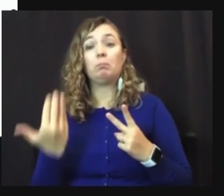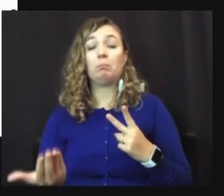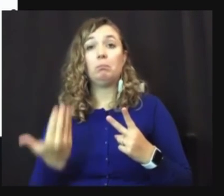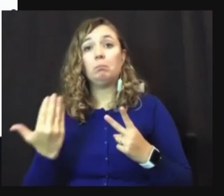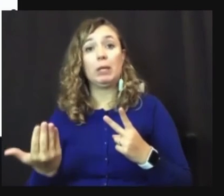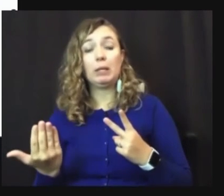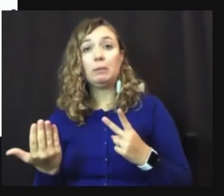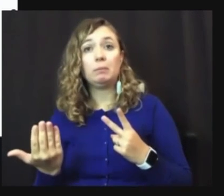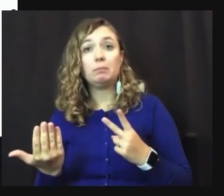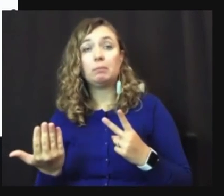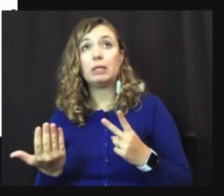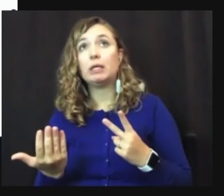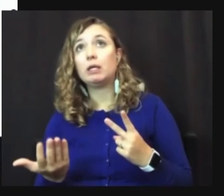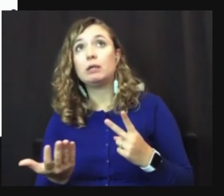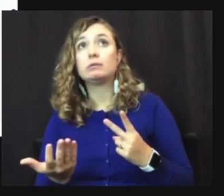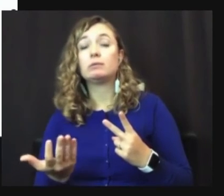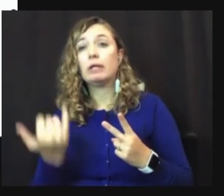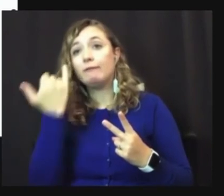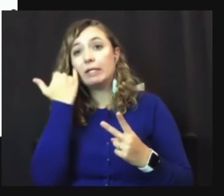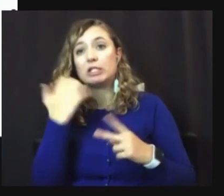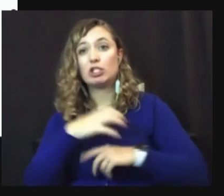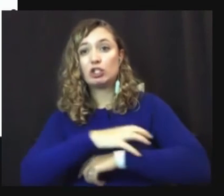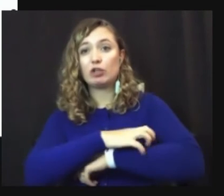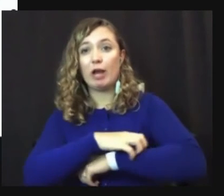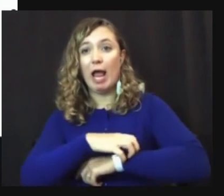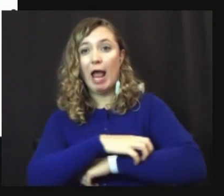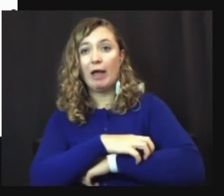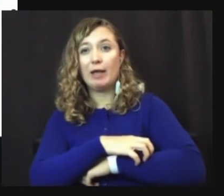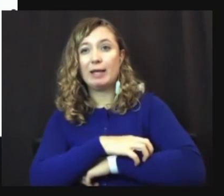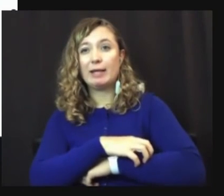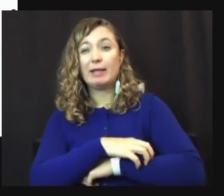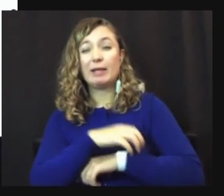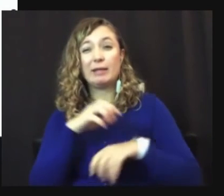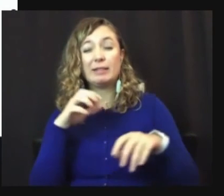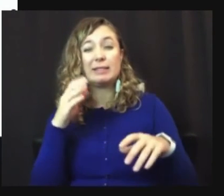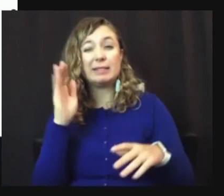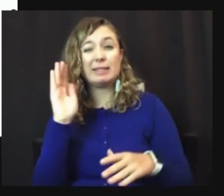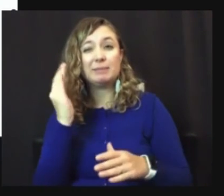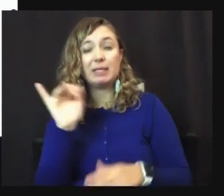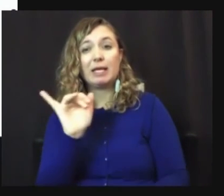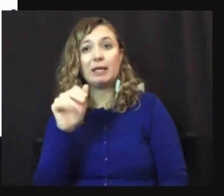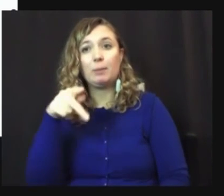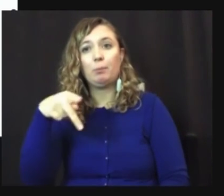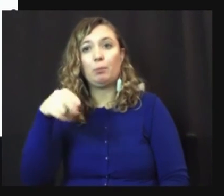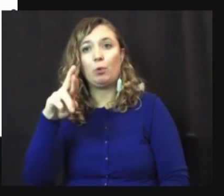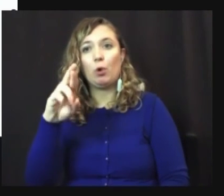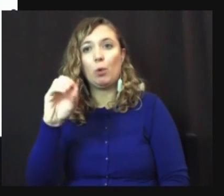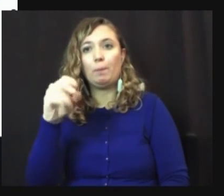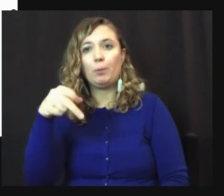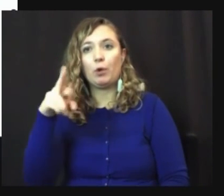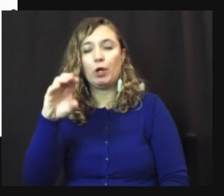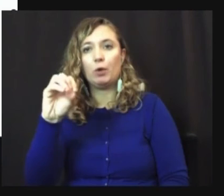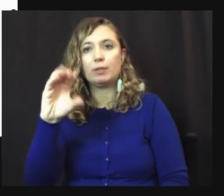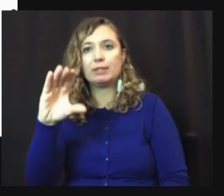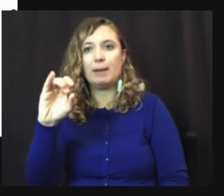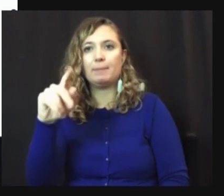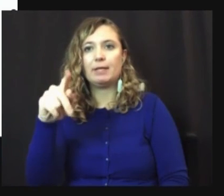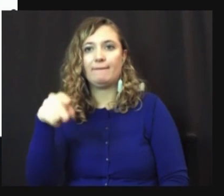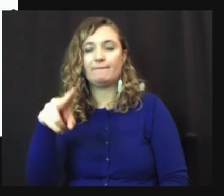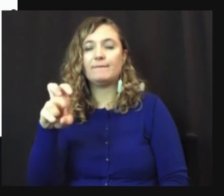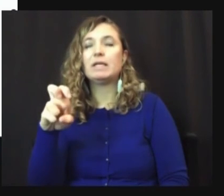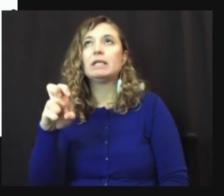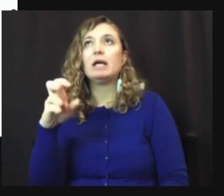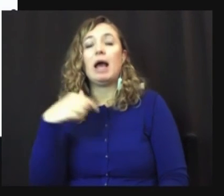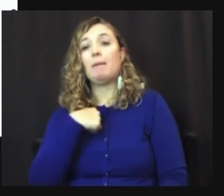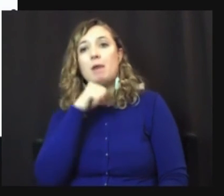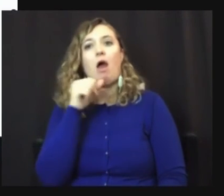then if it's a scratch, that sounds like it could be proprioceptive. Once again, I'm not an OT. It could